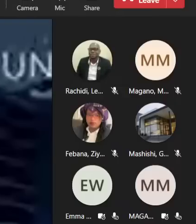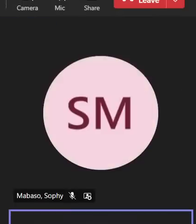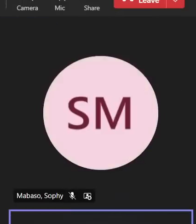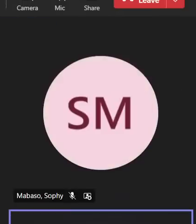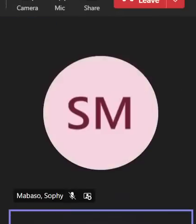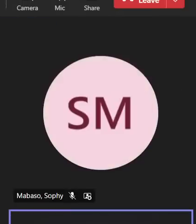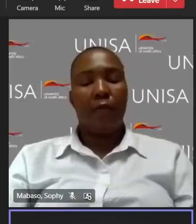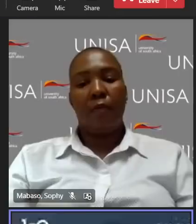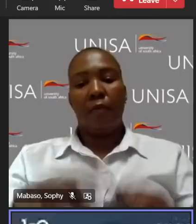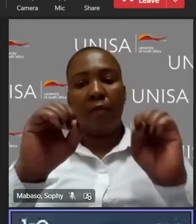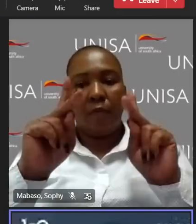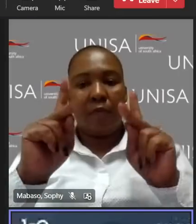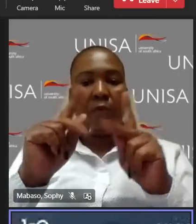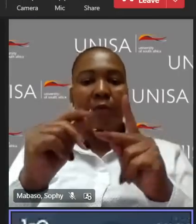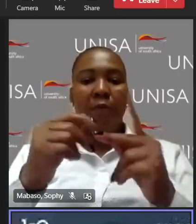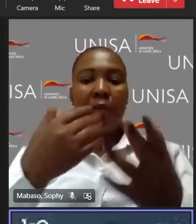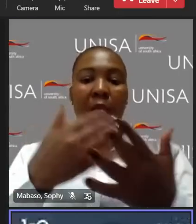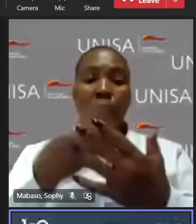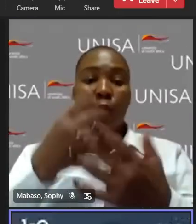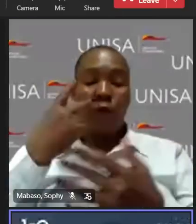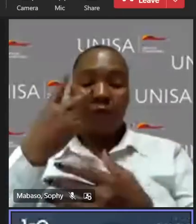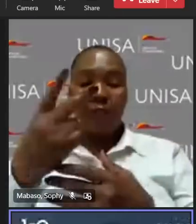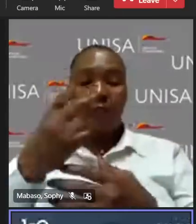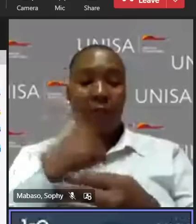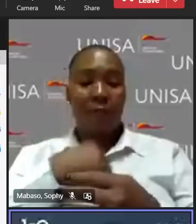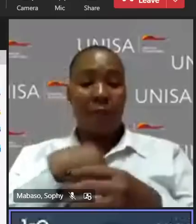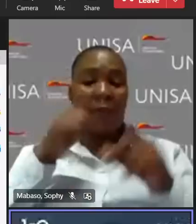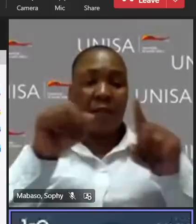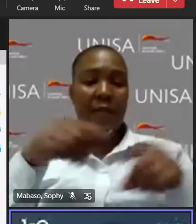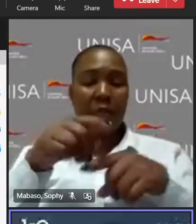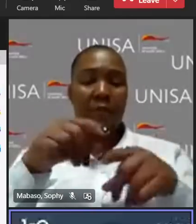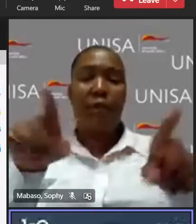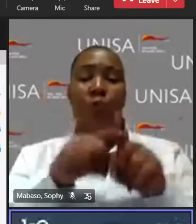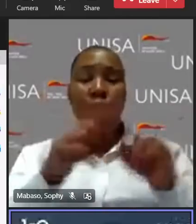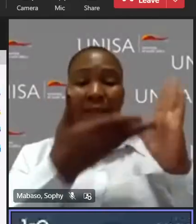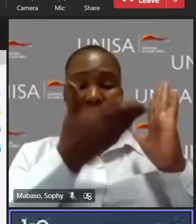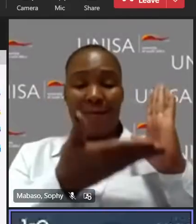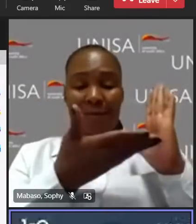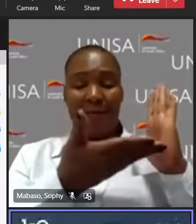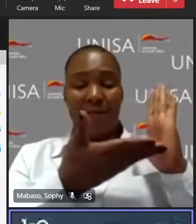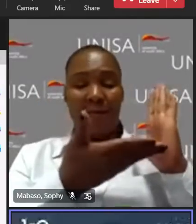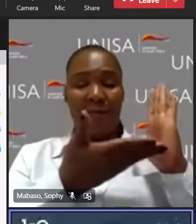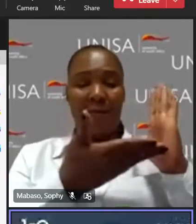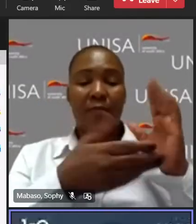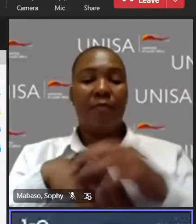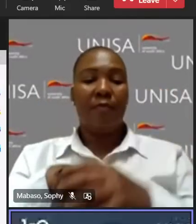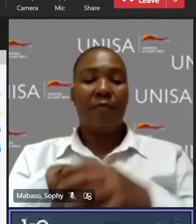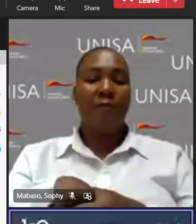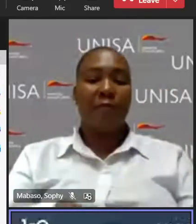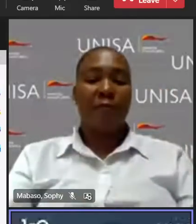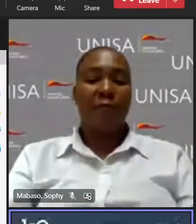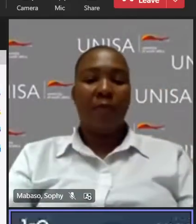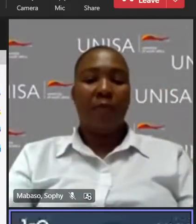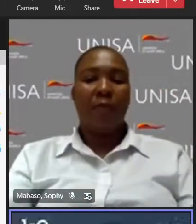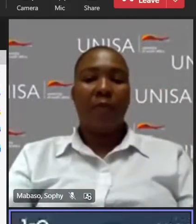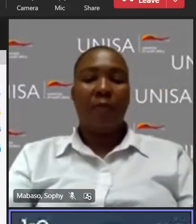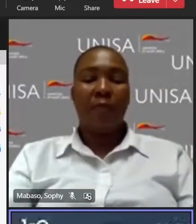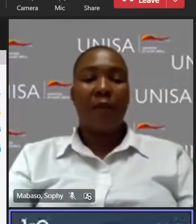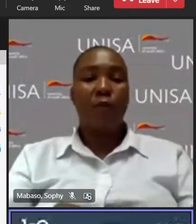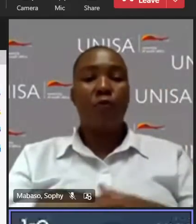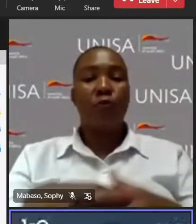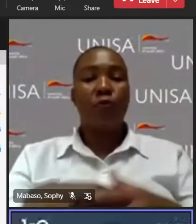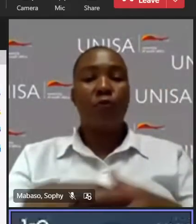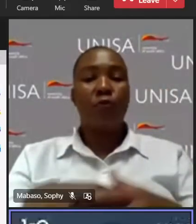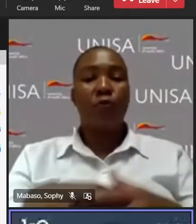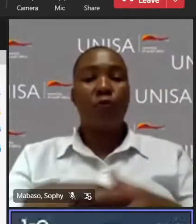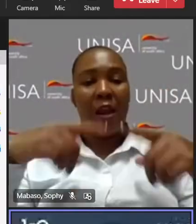okay, yeah, and everybody seeing my screen. Good, looks like that. So I'll be doing a live presentation from the